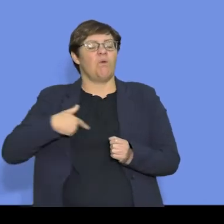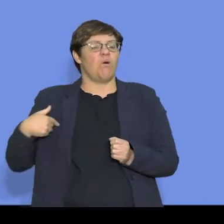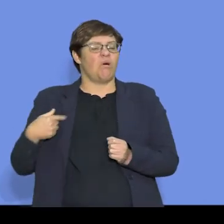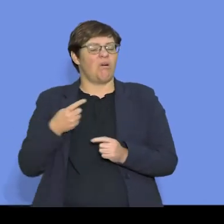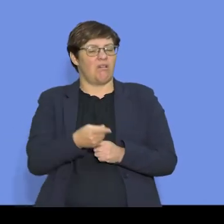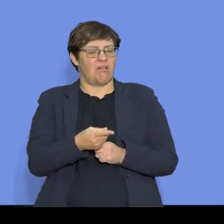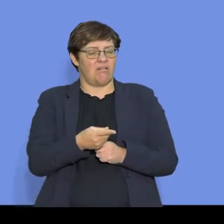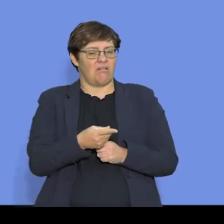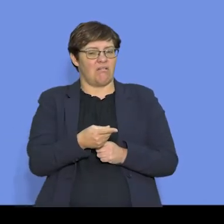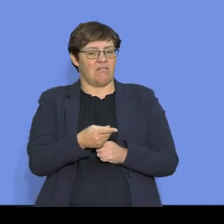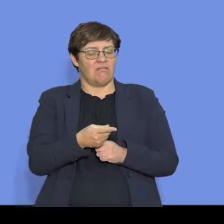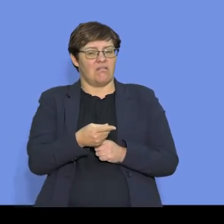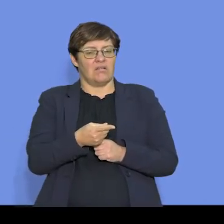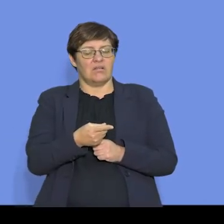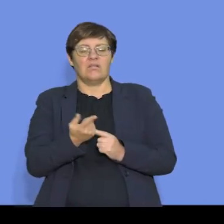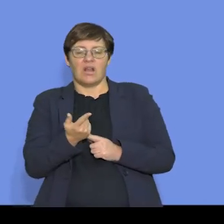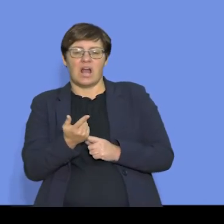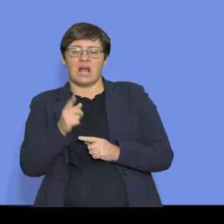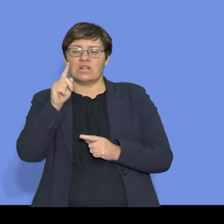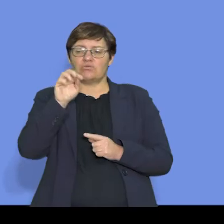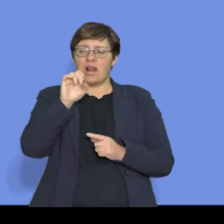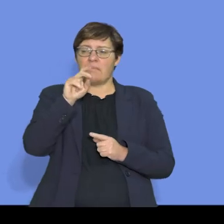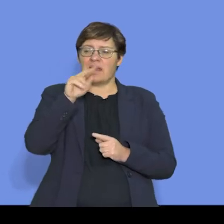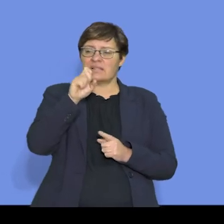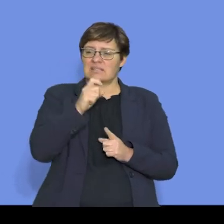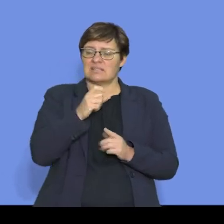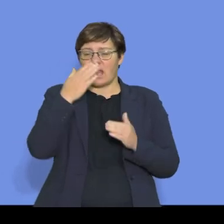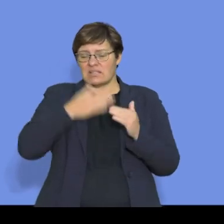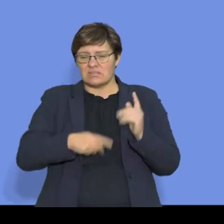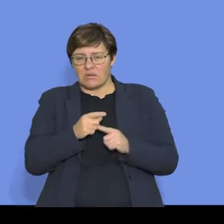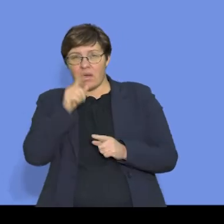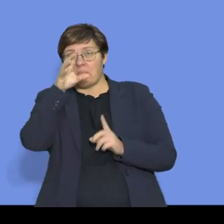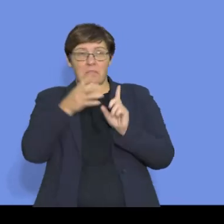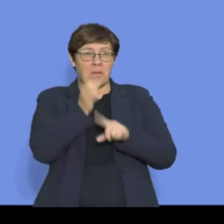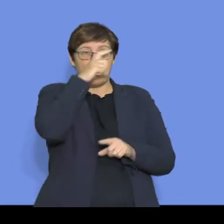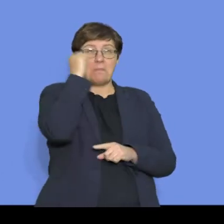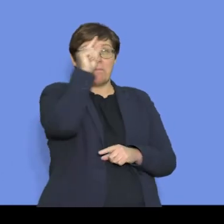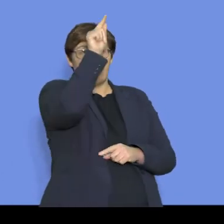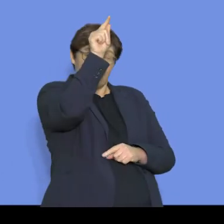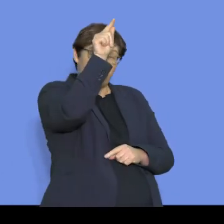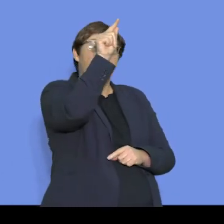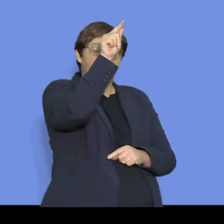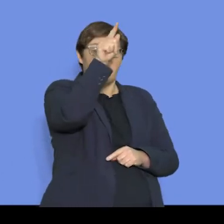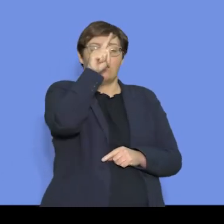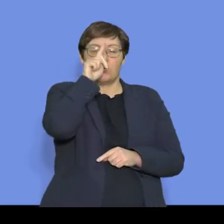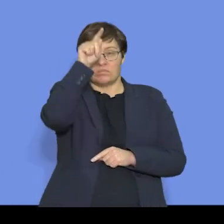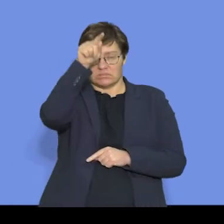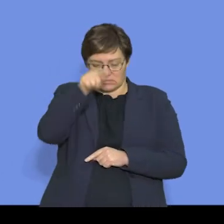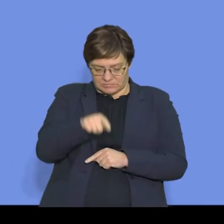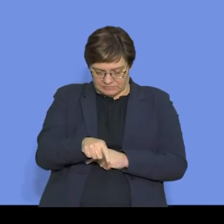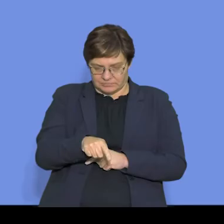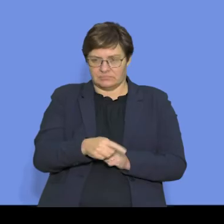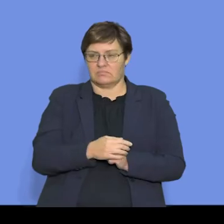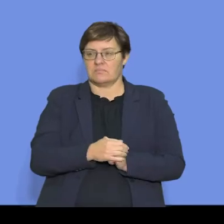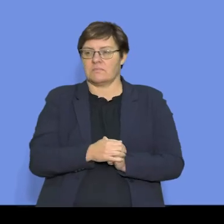long ago did the trilobites become extinct? You find the trilobites, and you have a look at when did